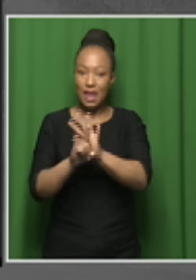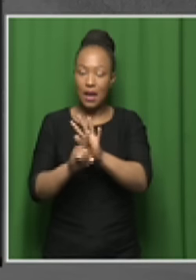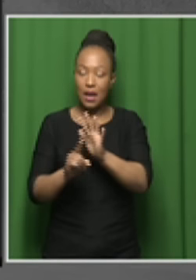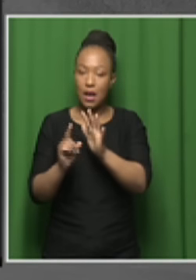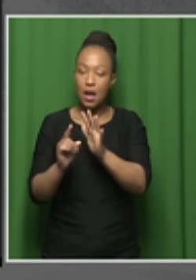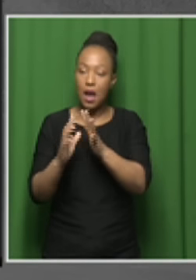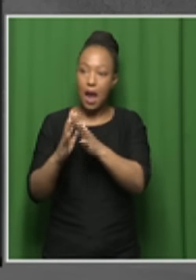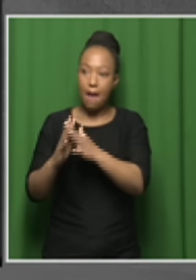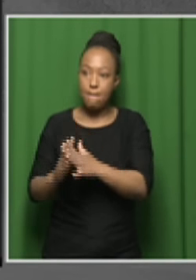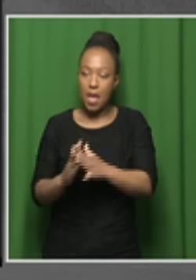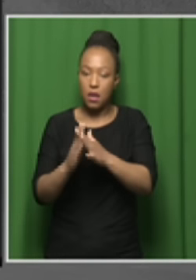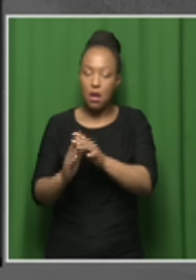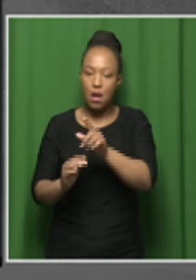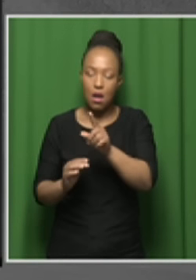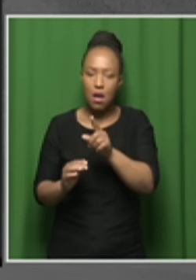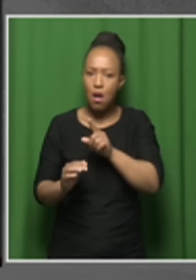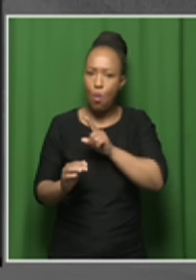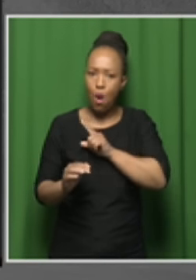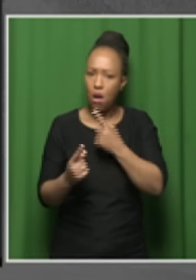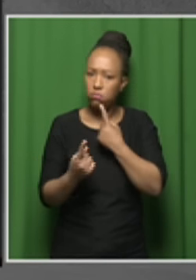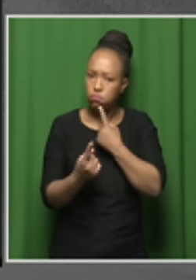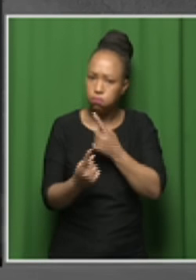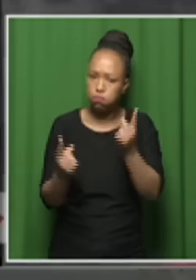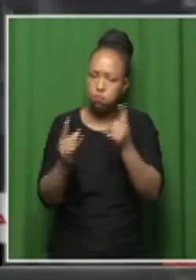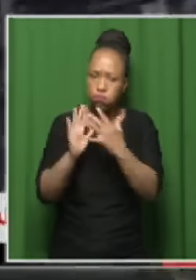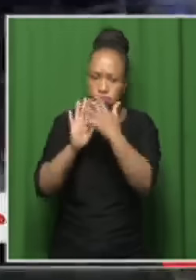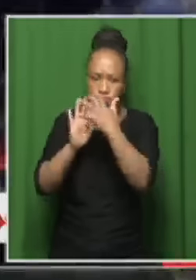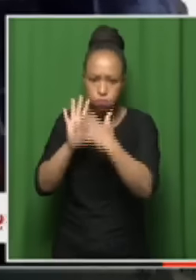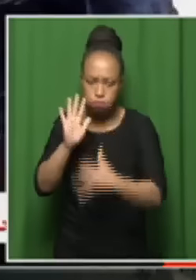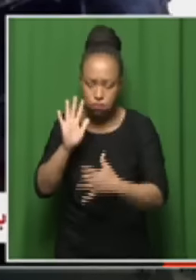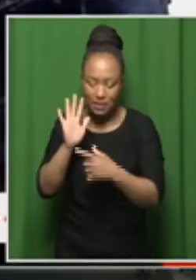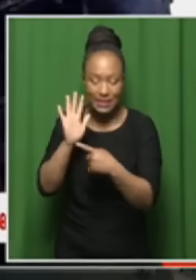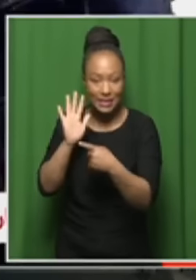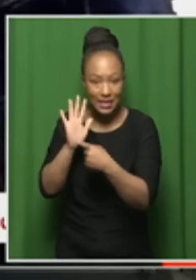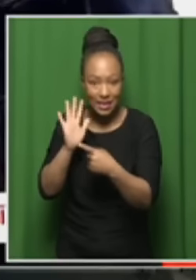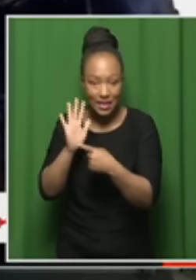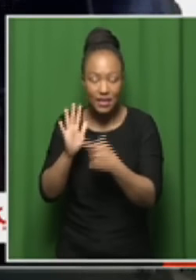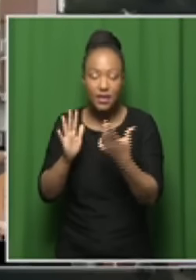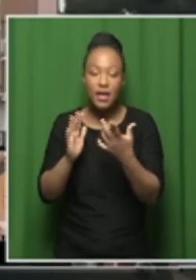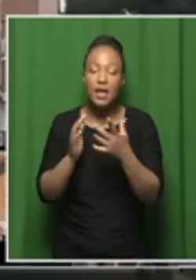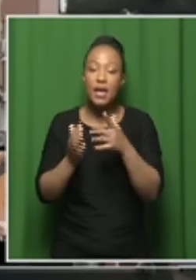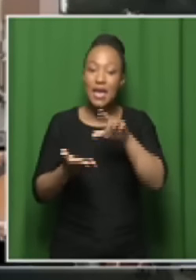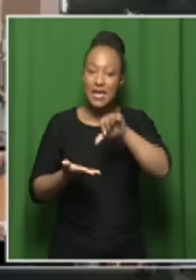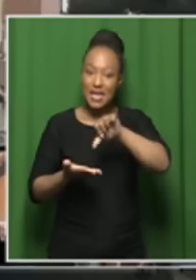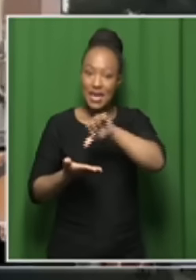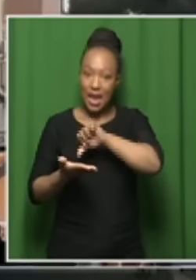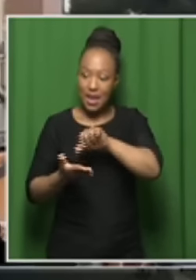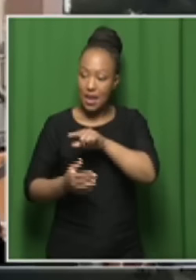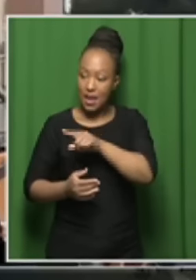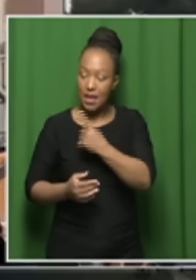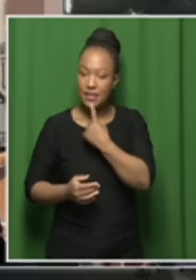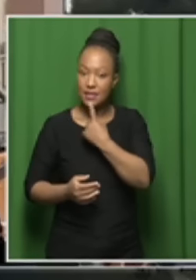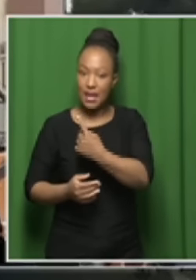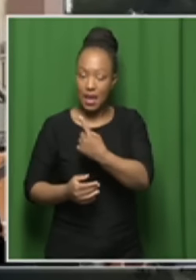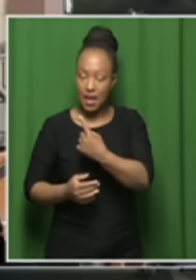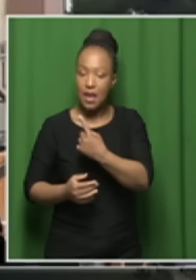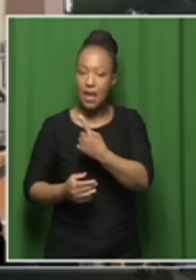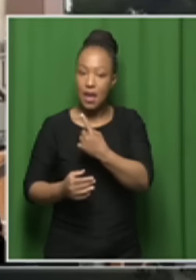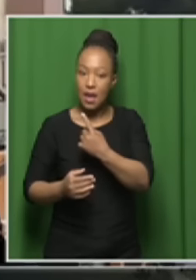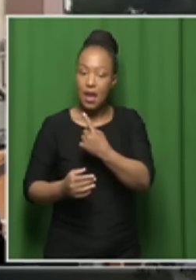personnel. Why he is making that statement is because Iran's defense minister earlier this week said that if there was an attack